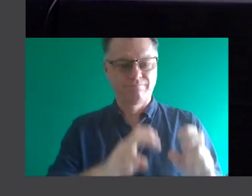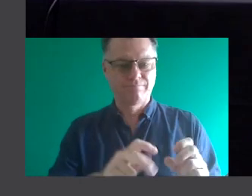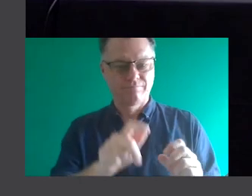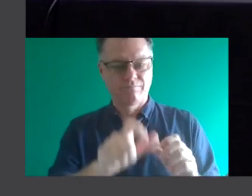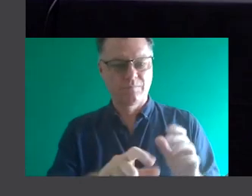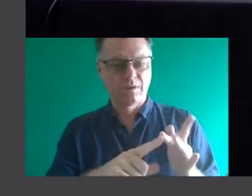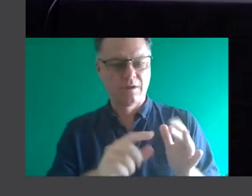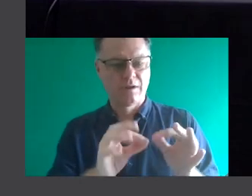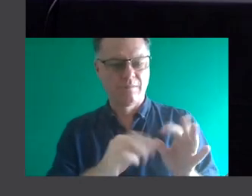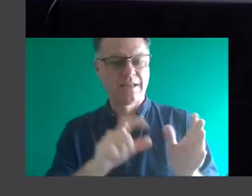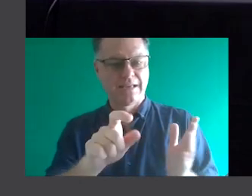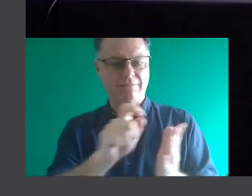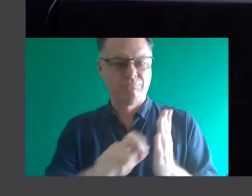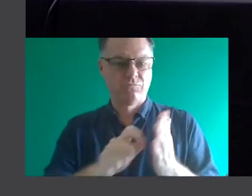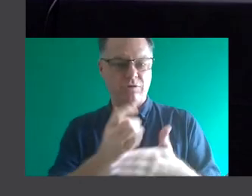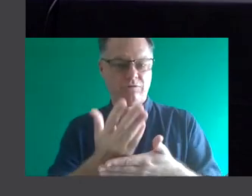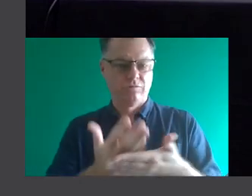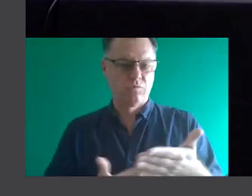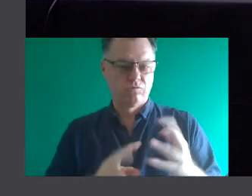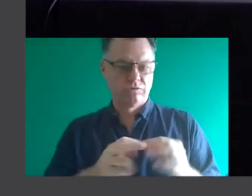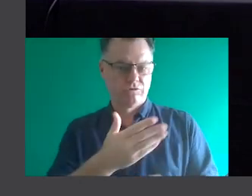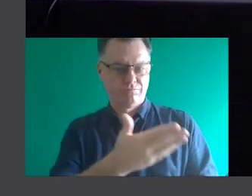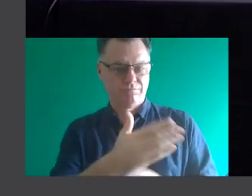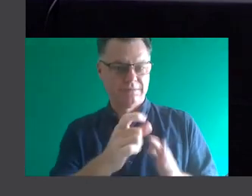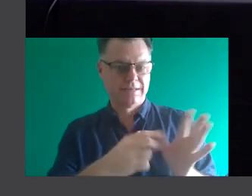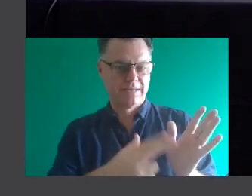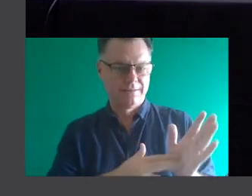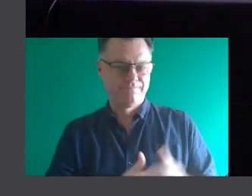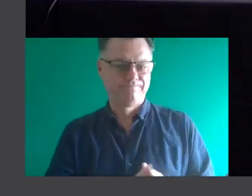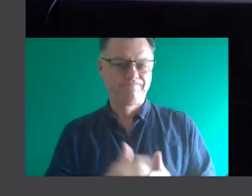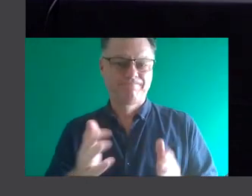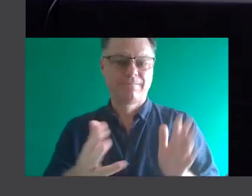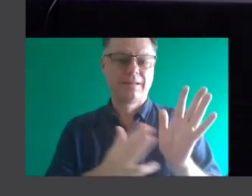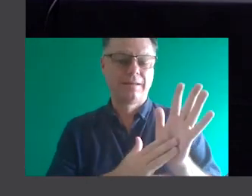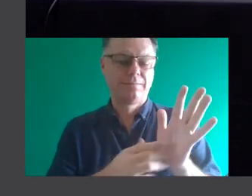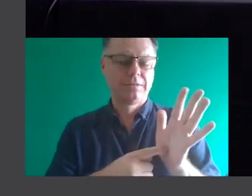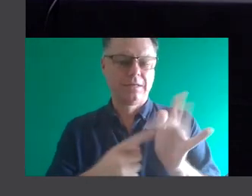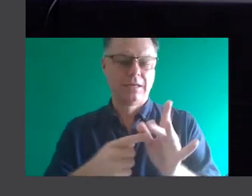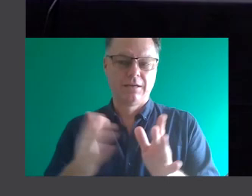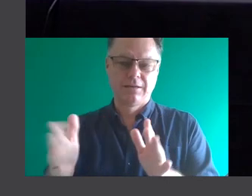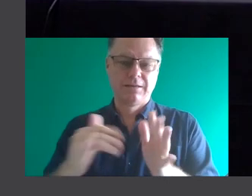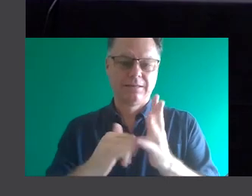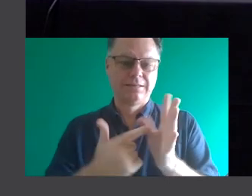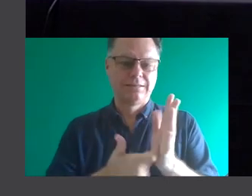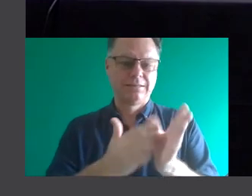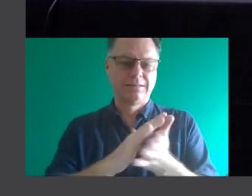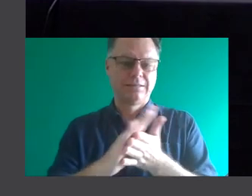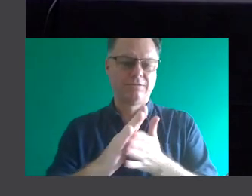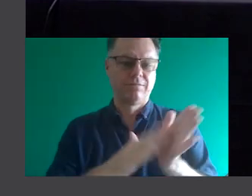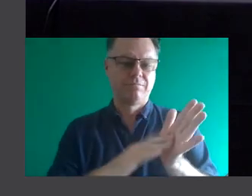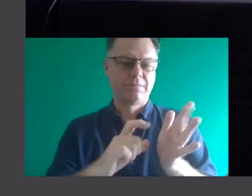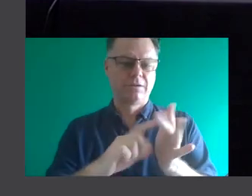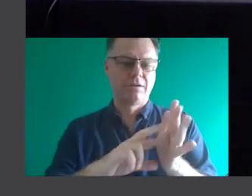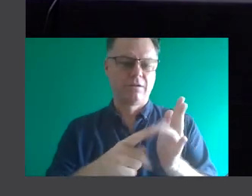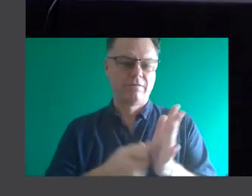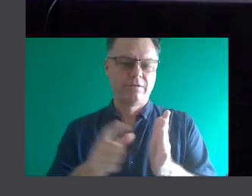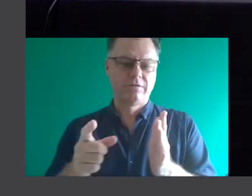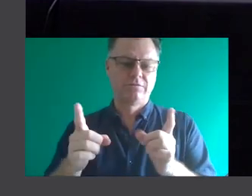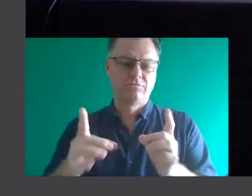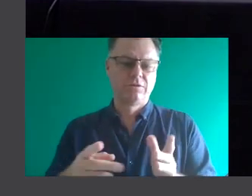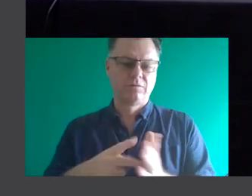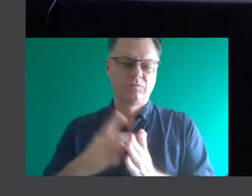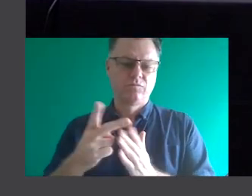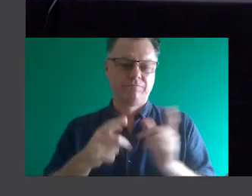Strategic Intelligence Analyst from IBAC and the author of our research report, and from the MTIA,